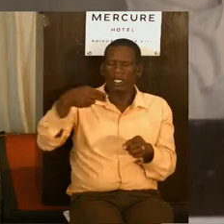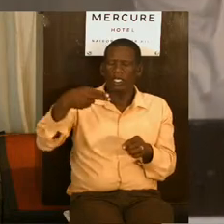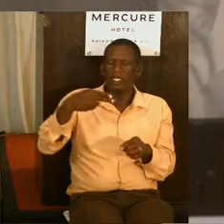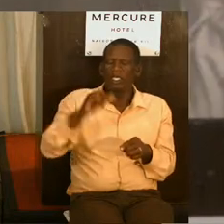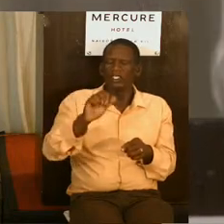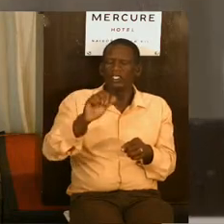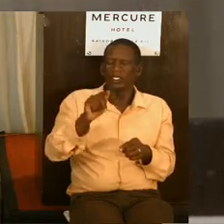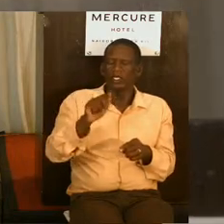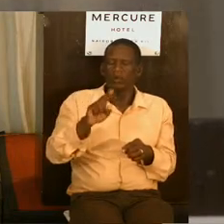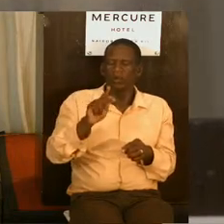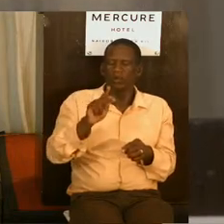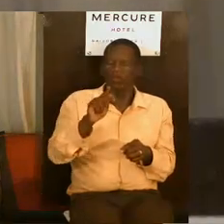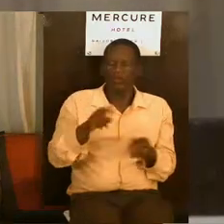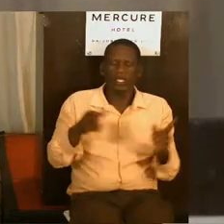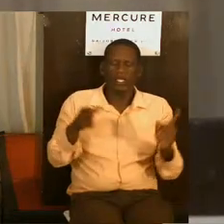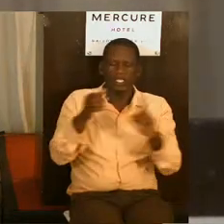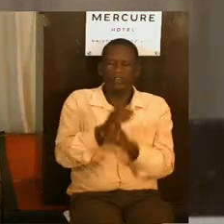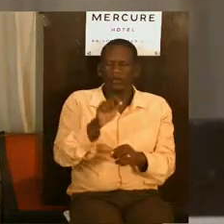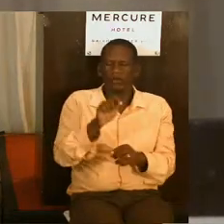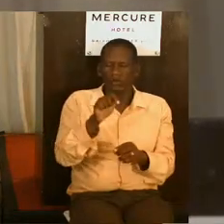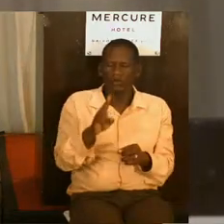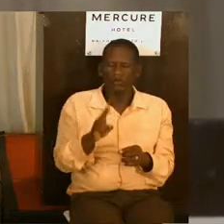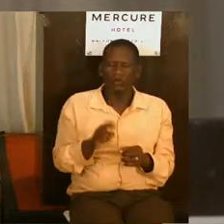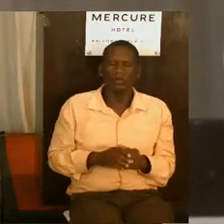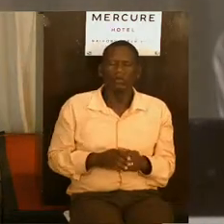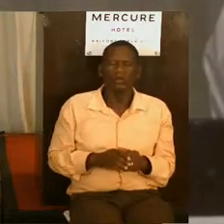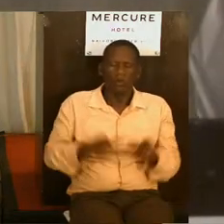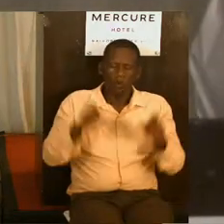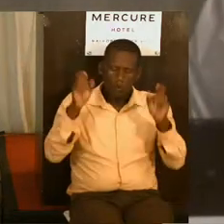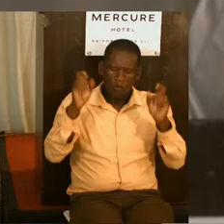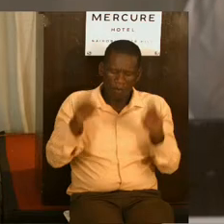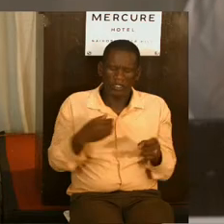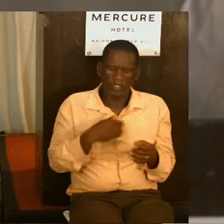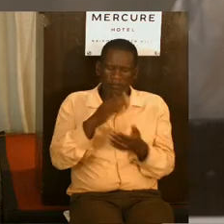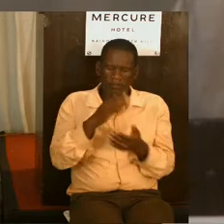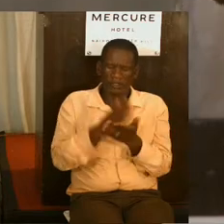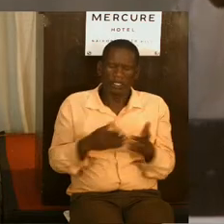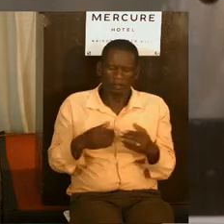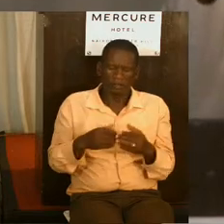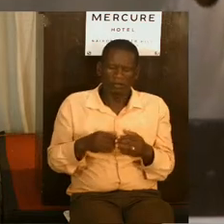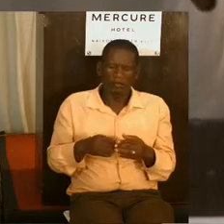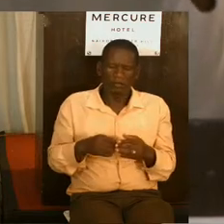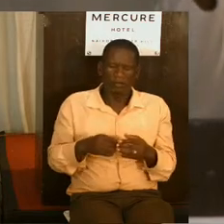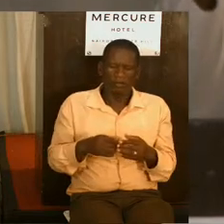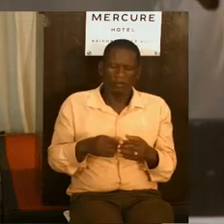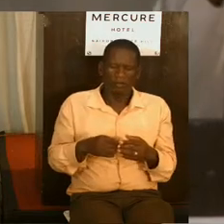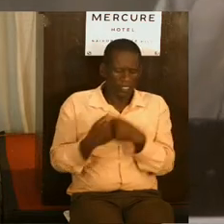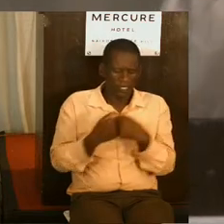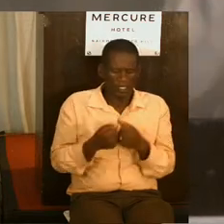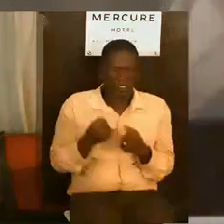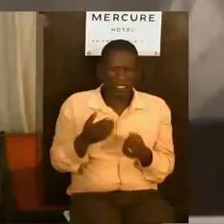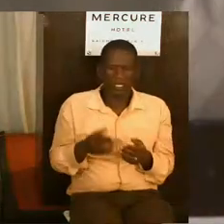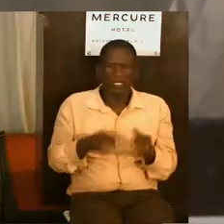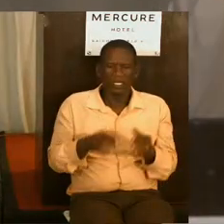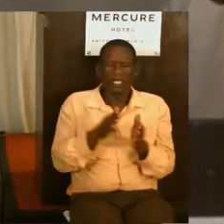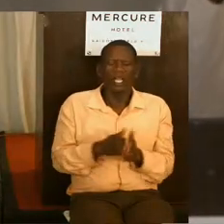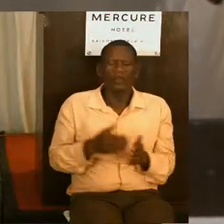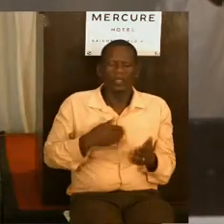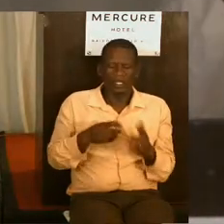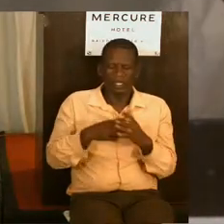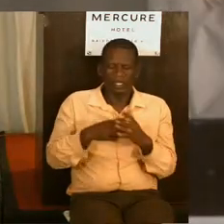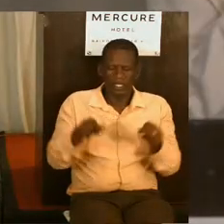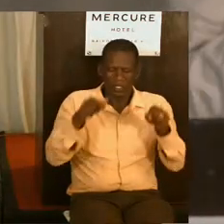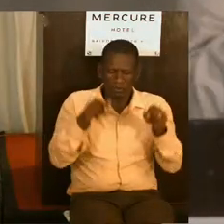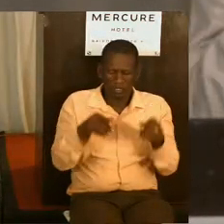in realizing utu and in attaining utu there must be some degree of Madness and we are beginning